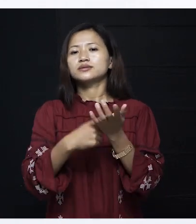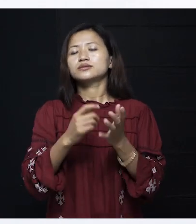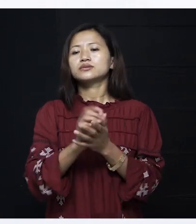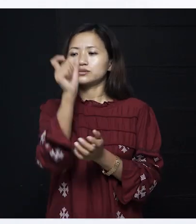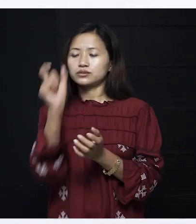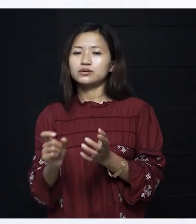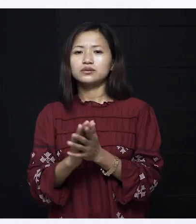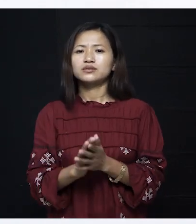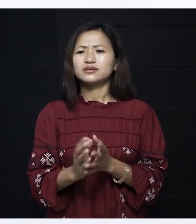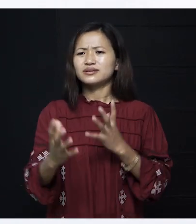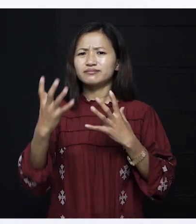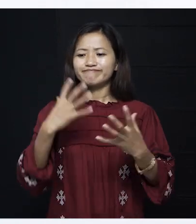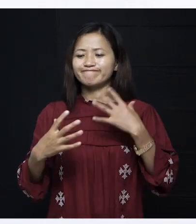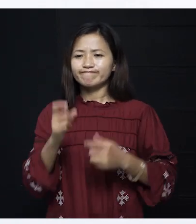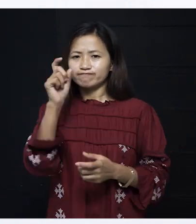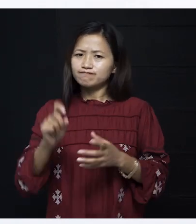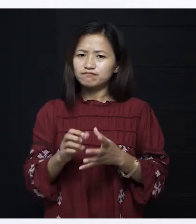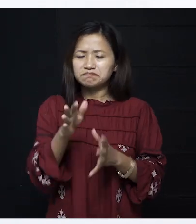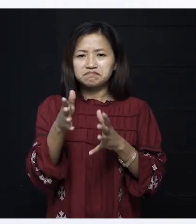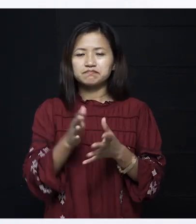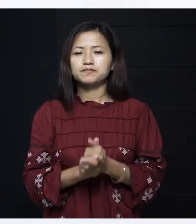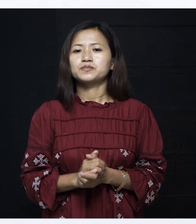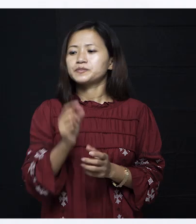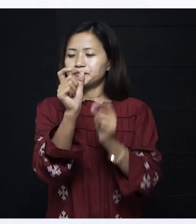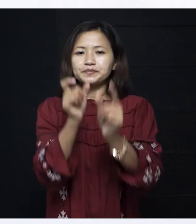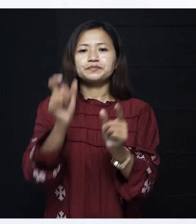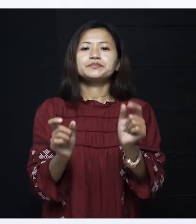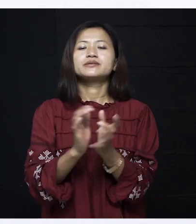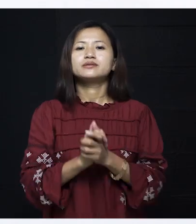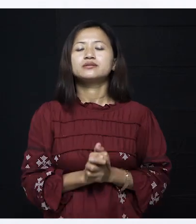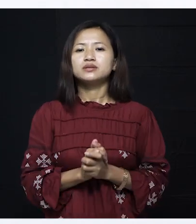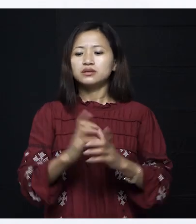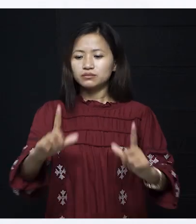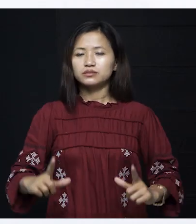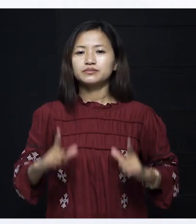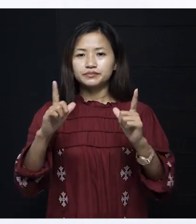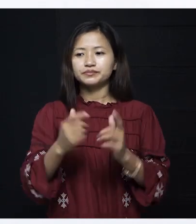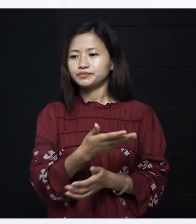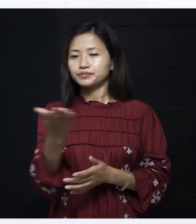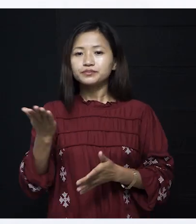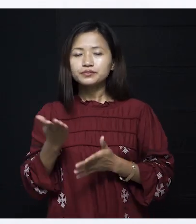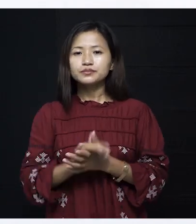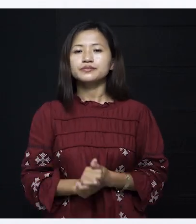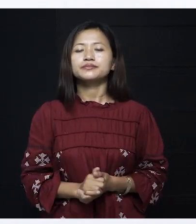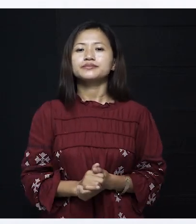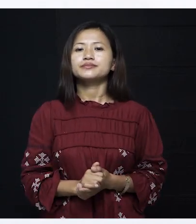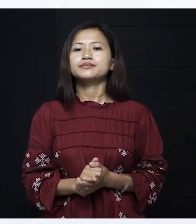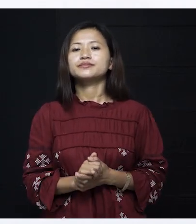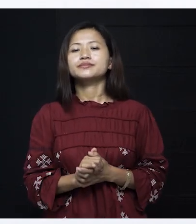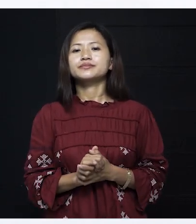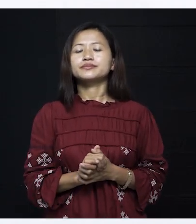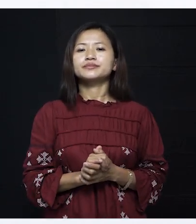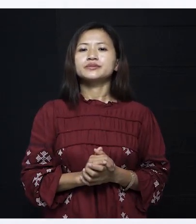resources is not sufficient for the people, okay? Those people who are living there, okay? So that is called as